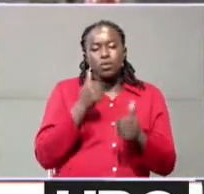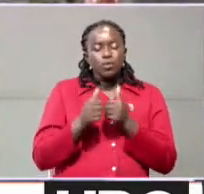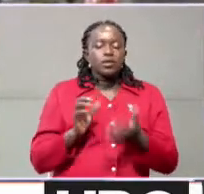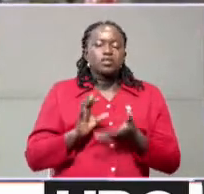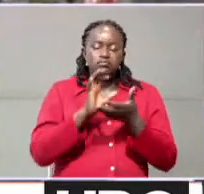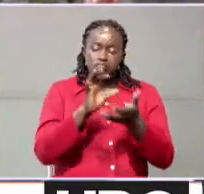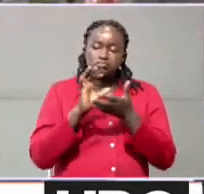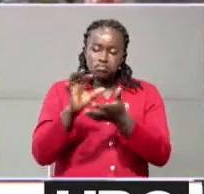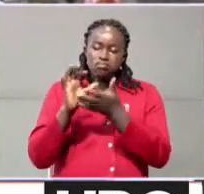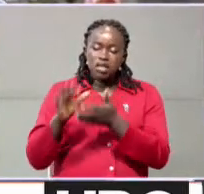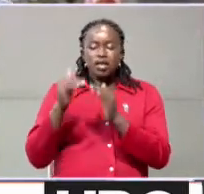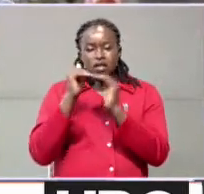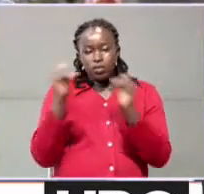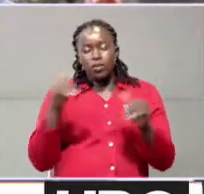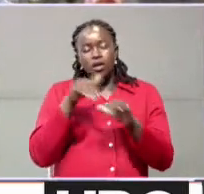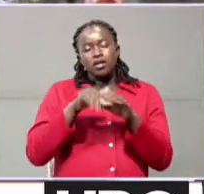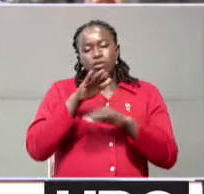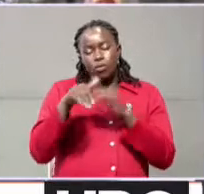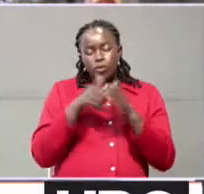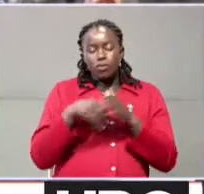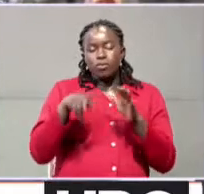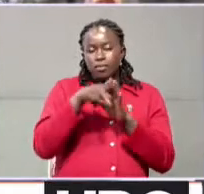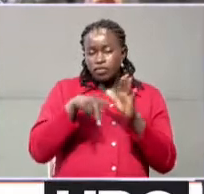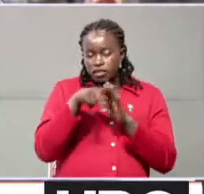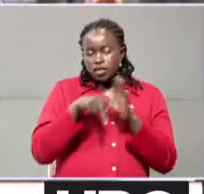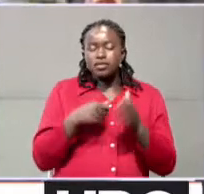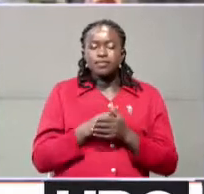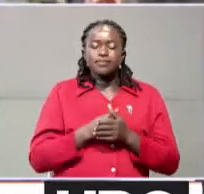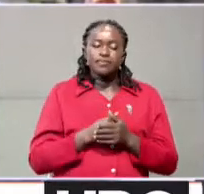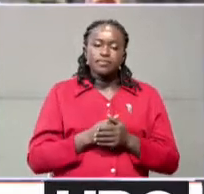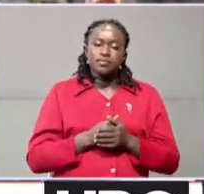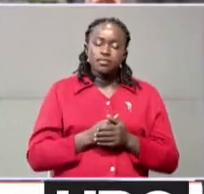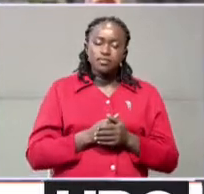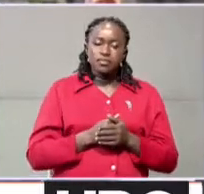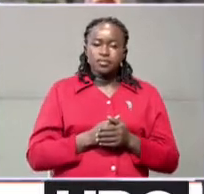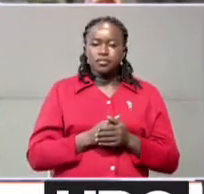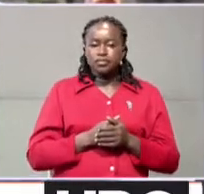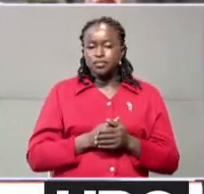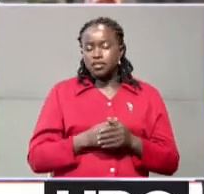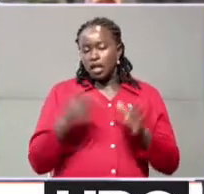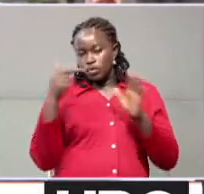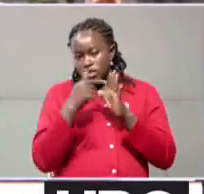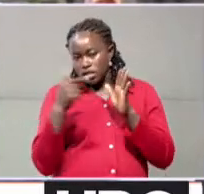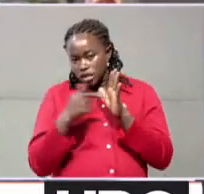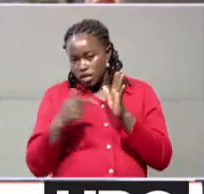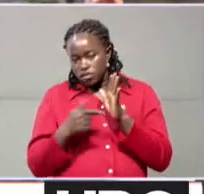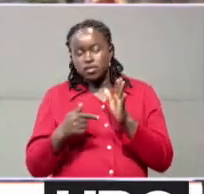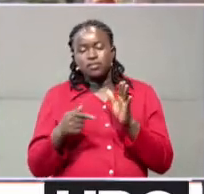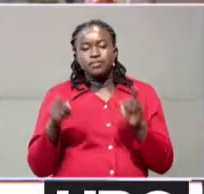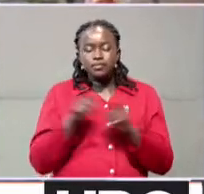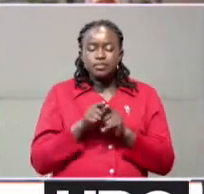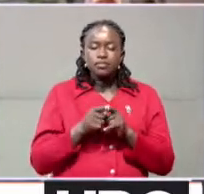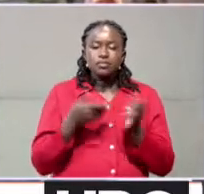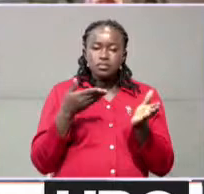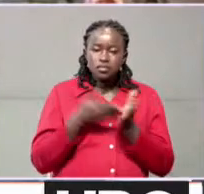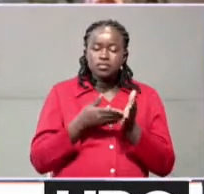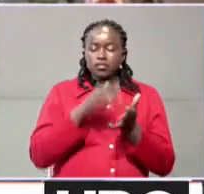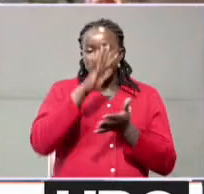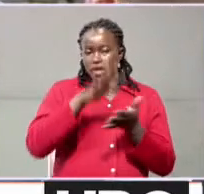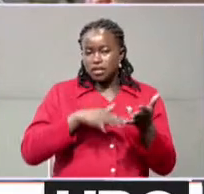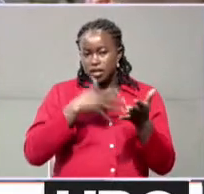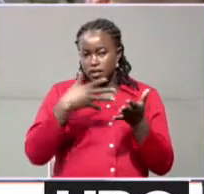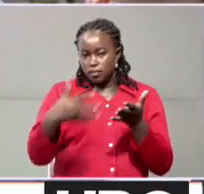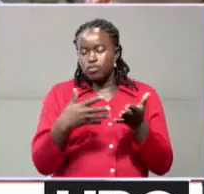equally across all the parishes of the details of that is captured in the in the table